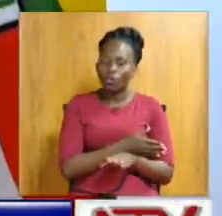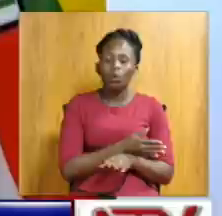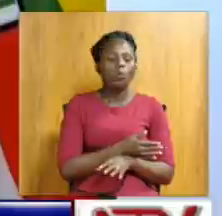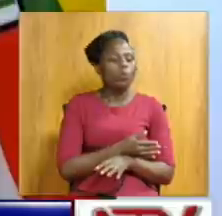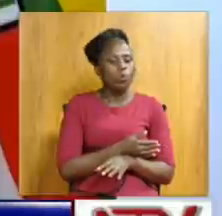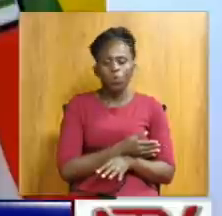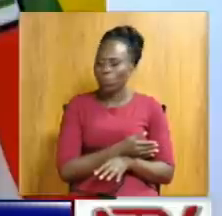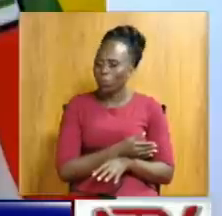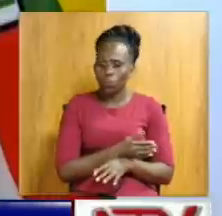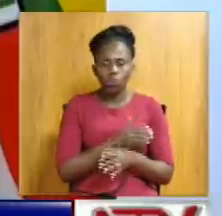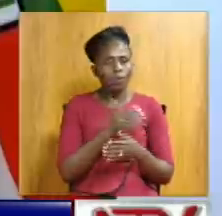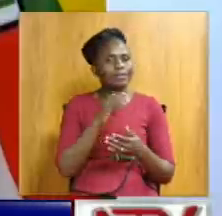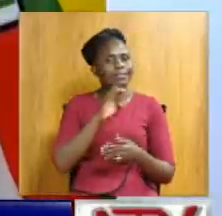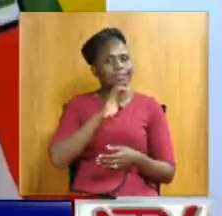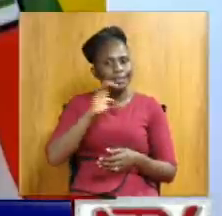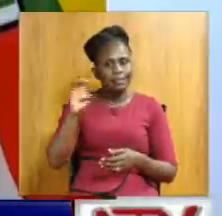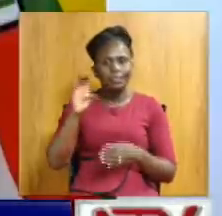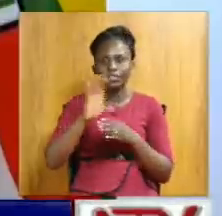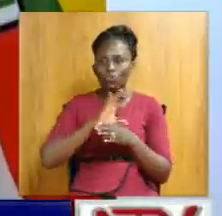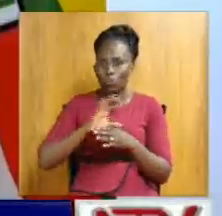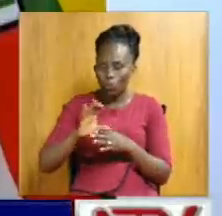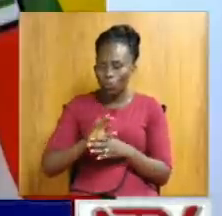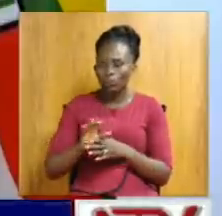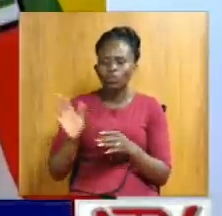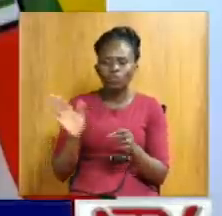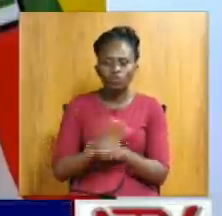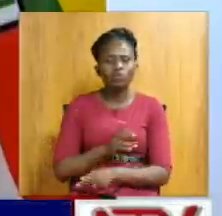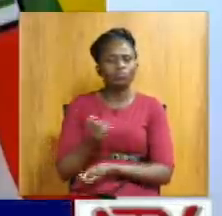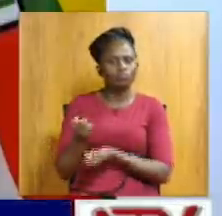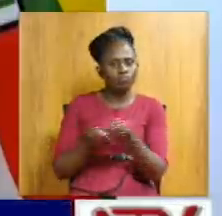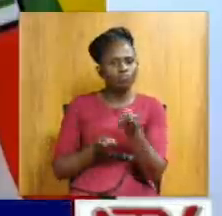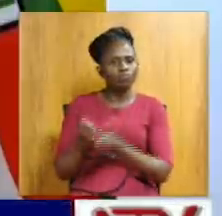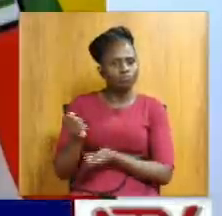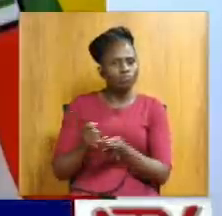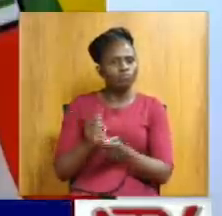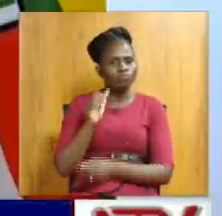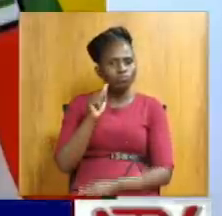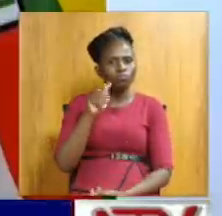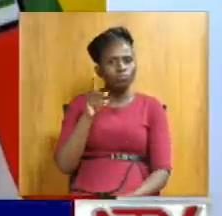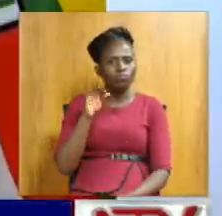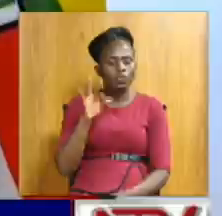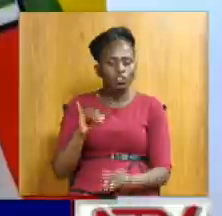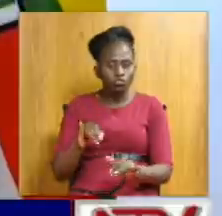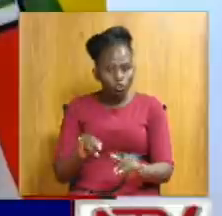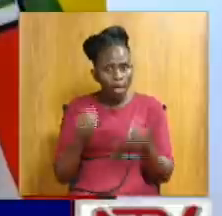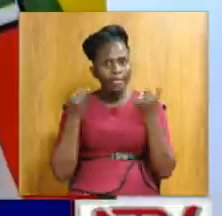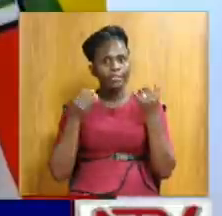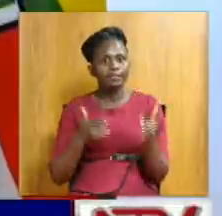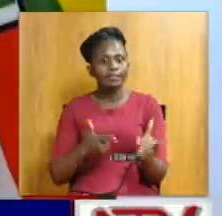Congo an area of their control, tried to assassinate General Katumba Wamala.